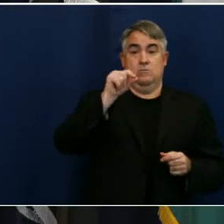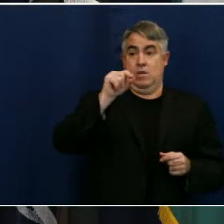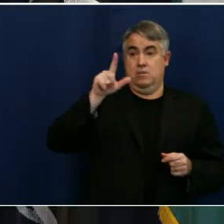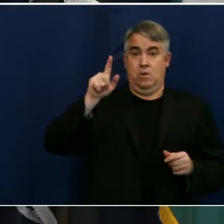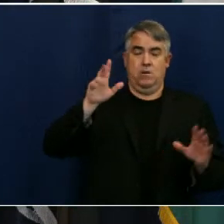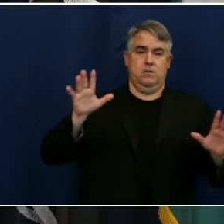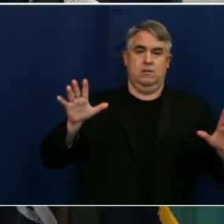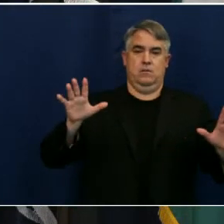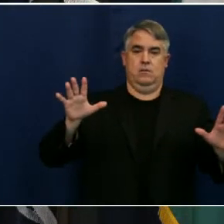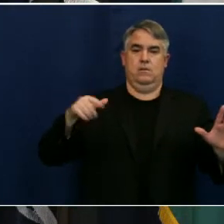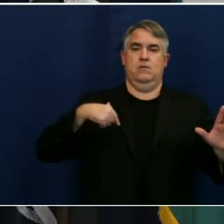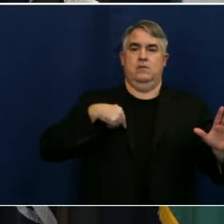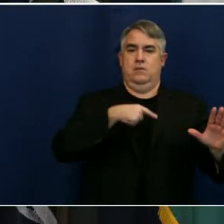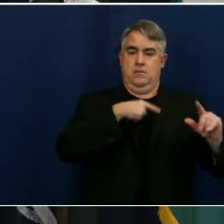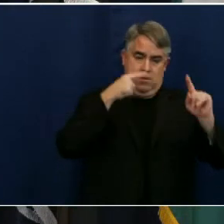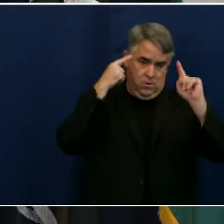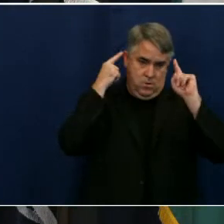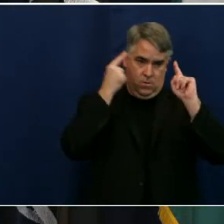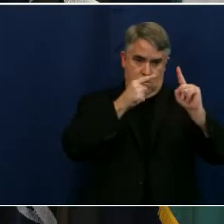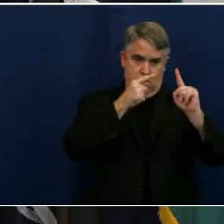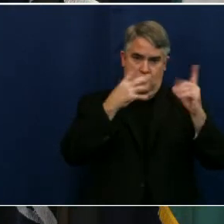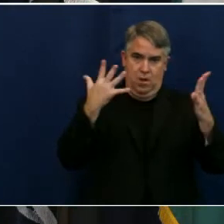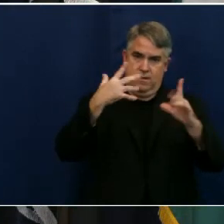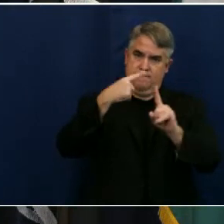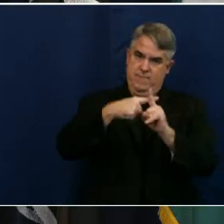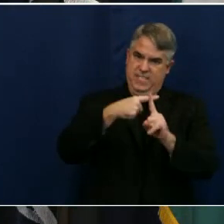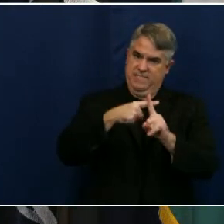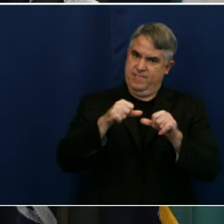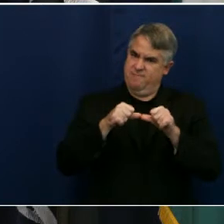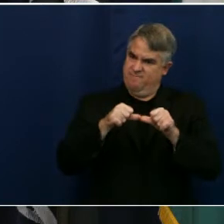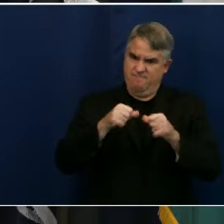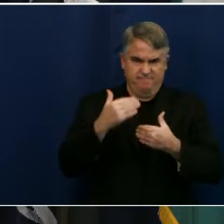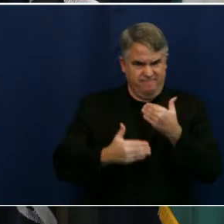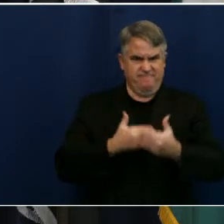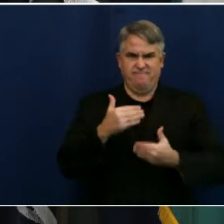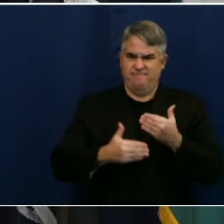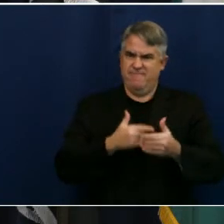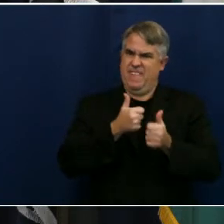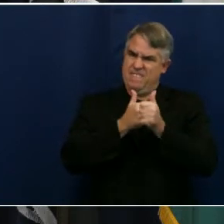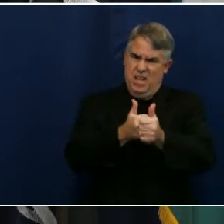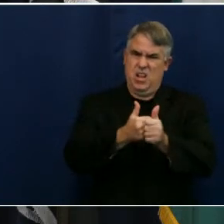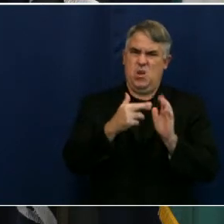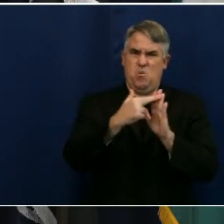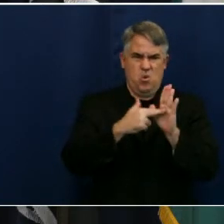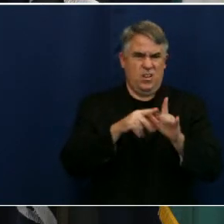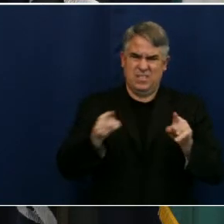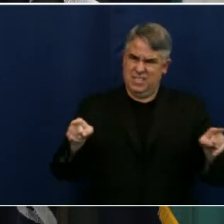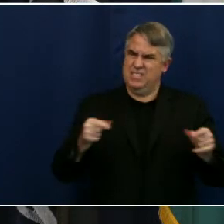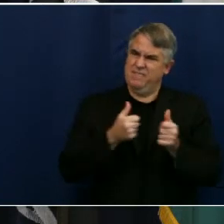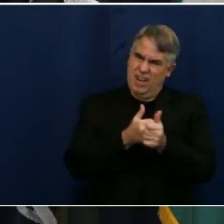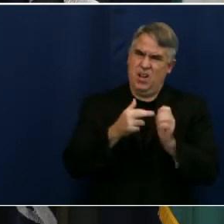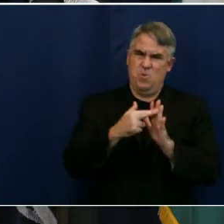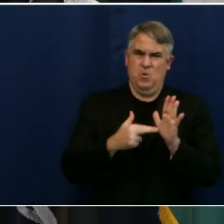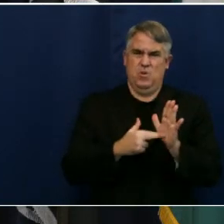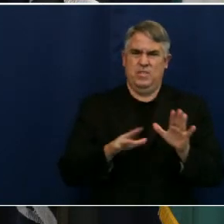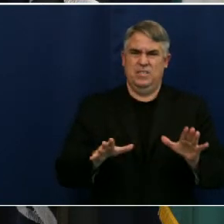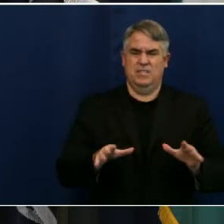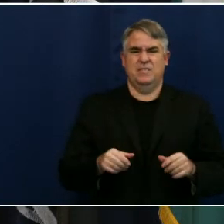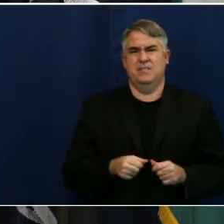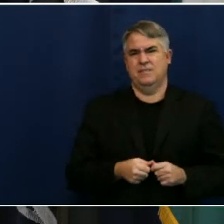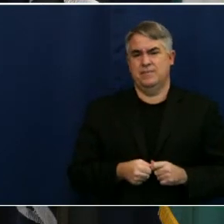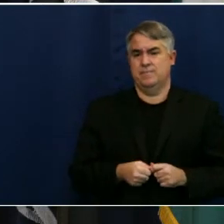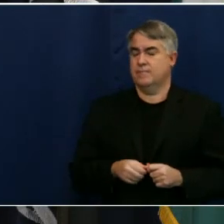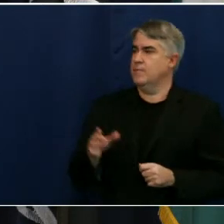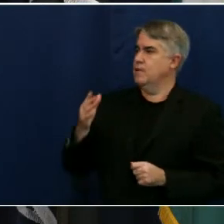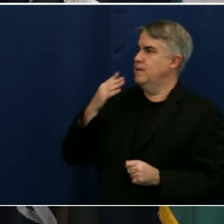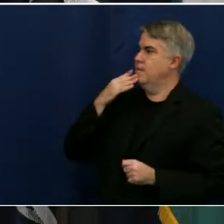case count, and the way we open businesses is do the exact same thing and follow the health measures, but we're going to continue to work through it. Yeah, thank you. I'm